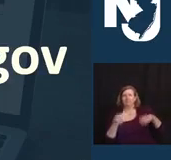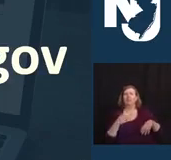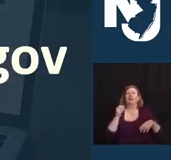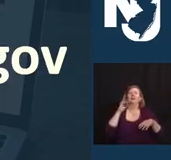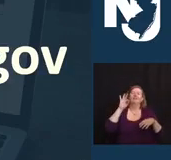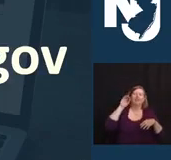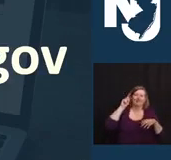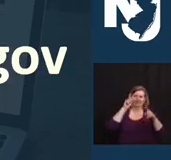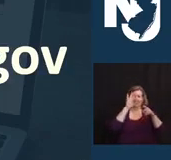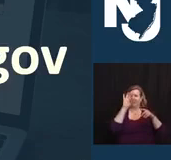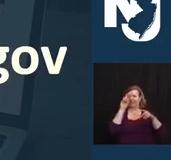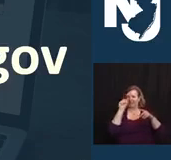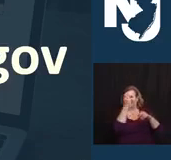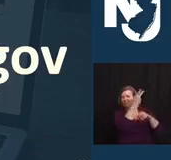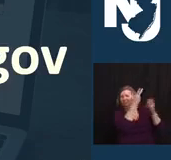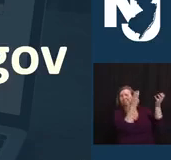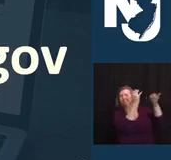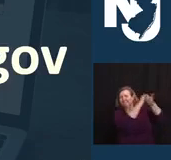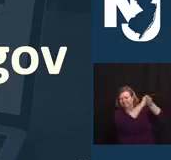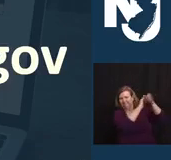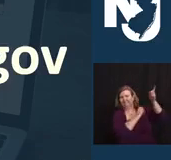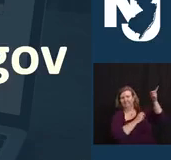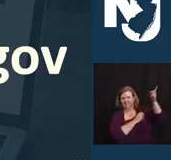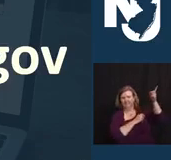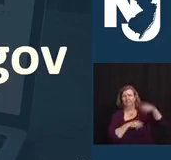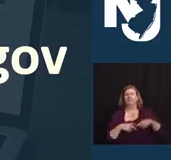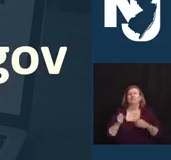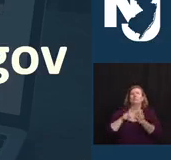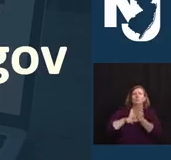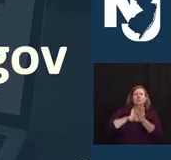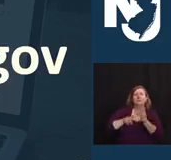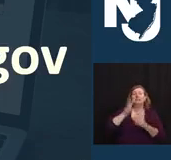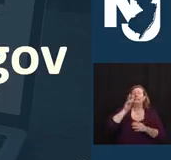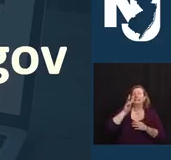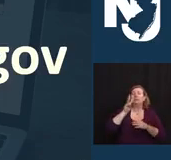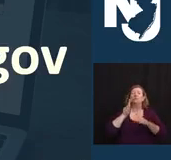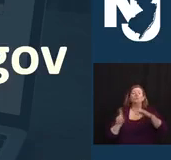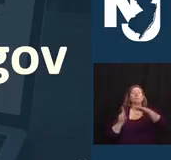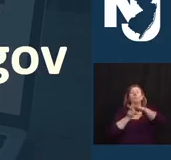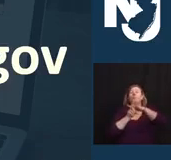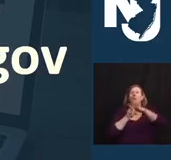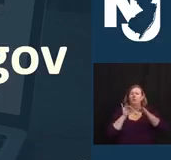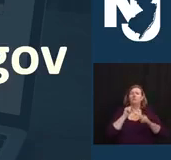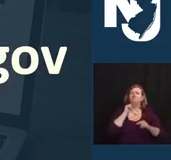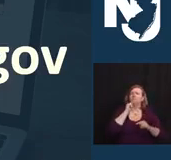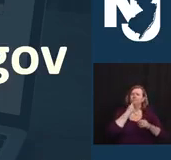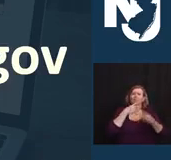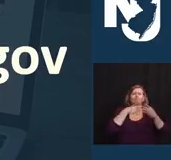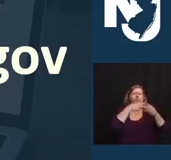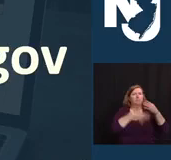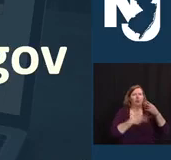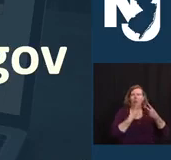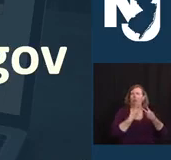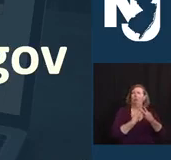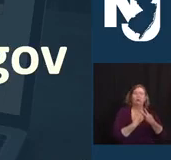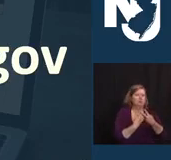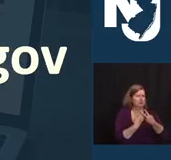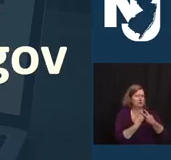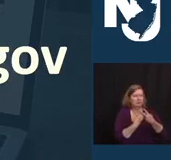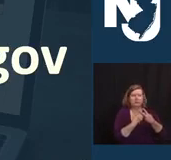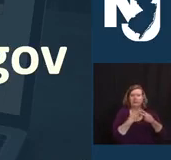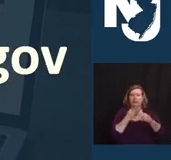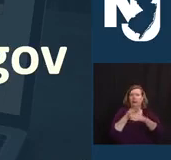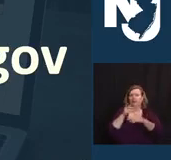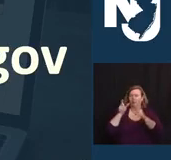pending further investigation into 6 reported instances of severe blood clots following vaccinations. Now,